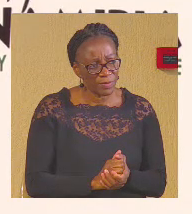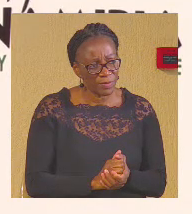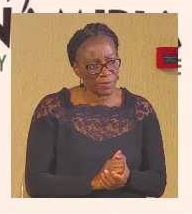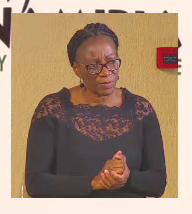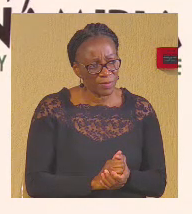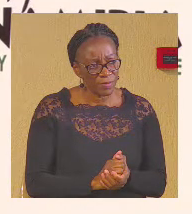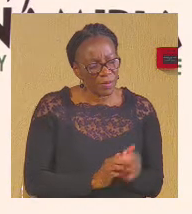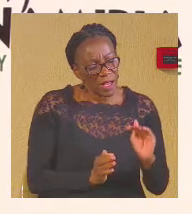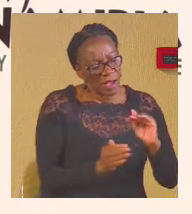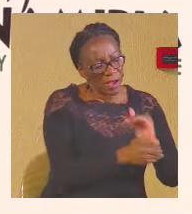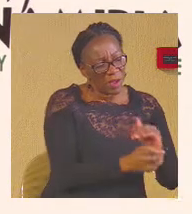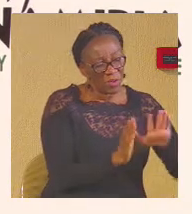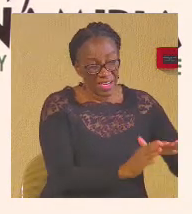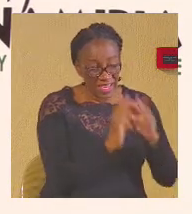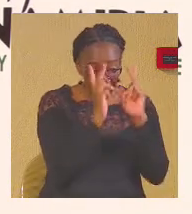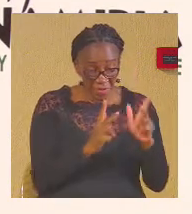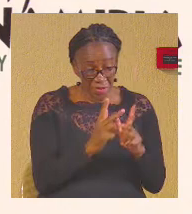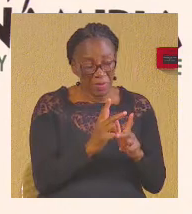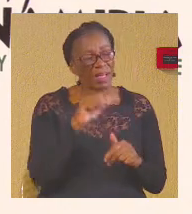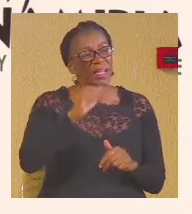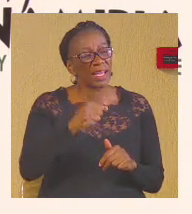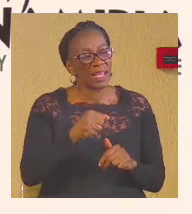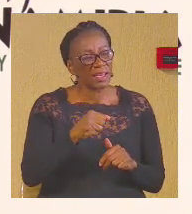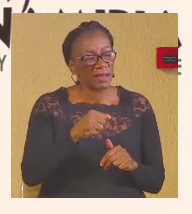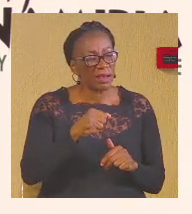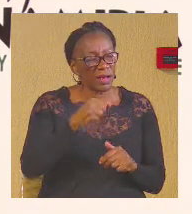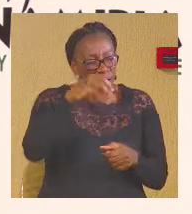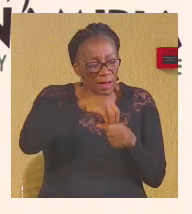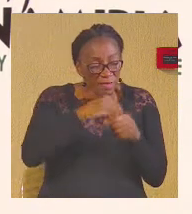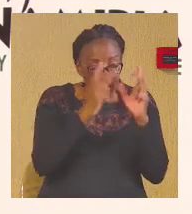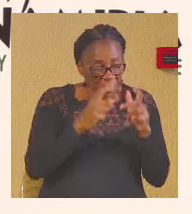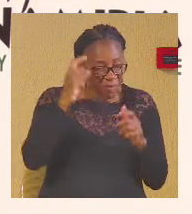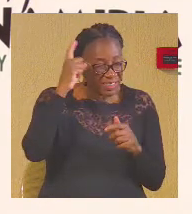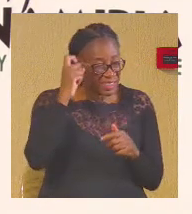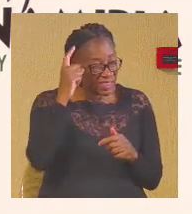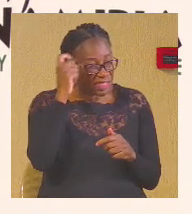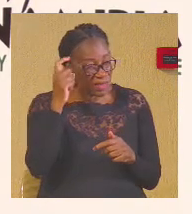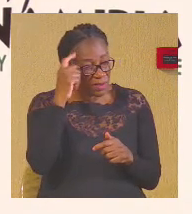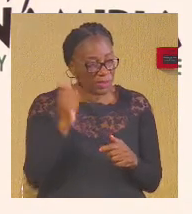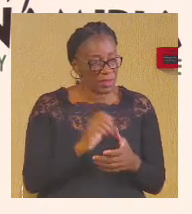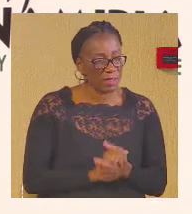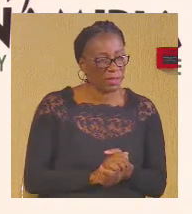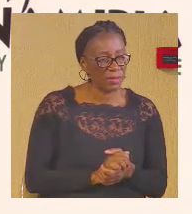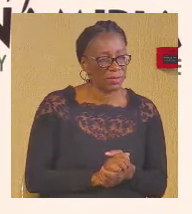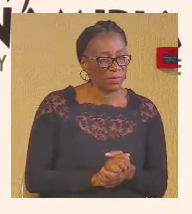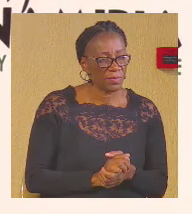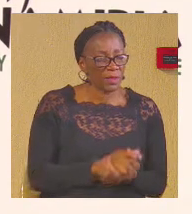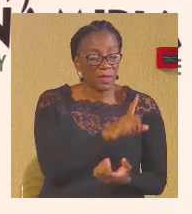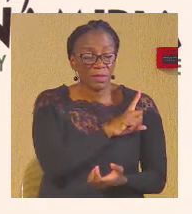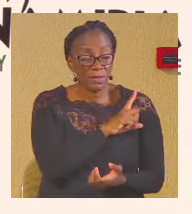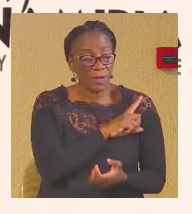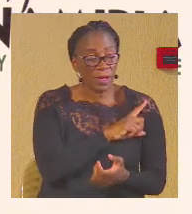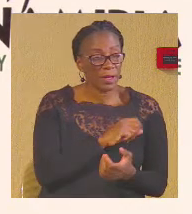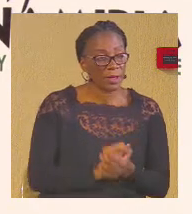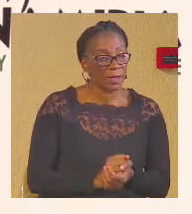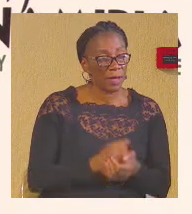have psychological effect on an affected person. So it's for that reason that the minister has made sure